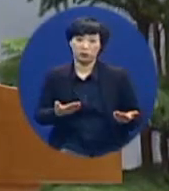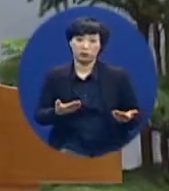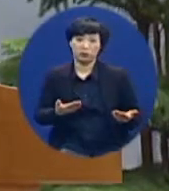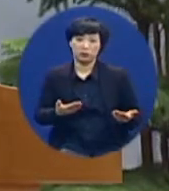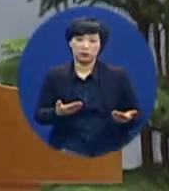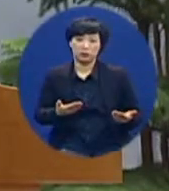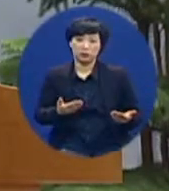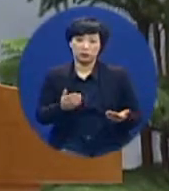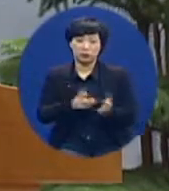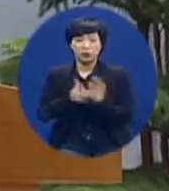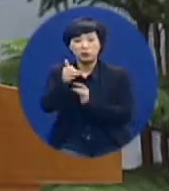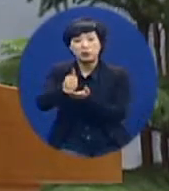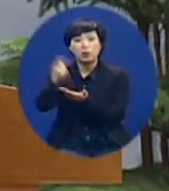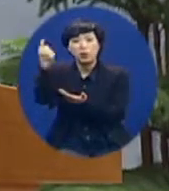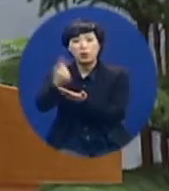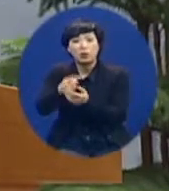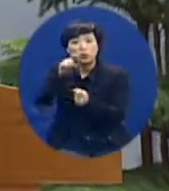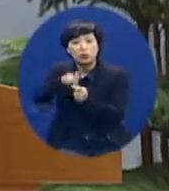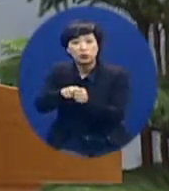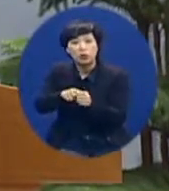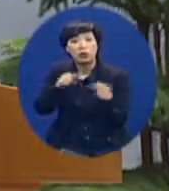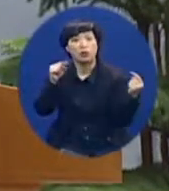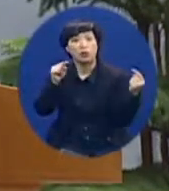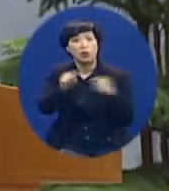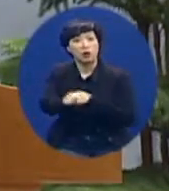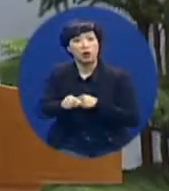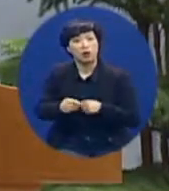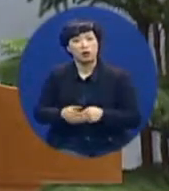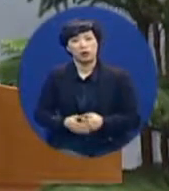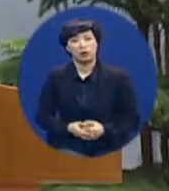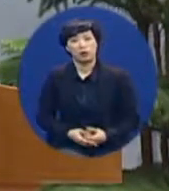you don't know what Christmas is.